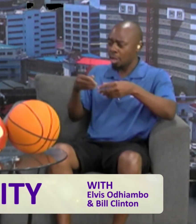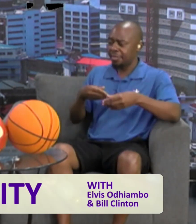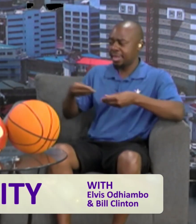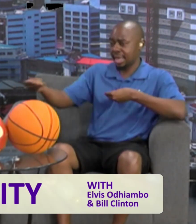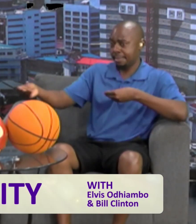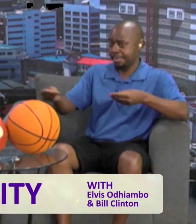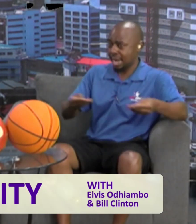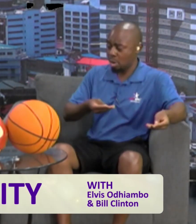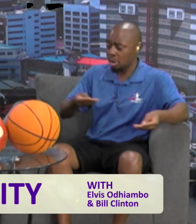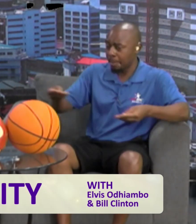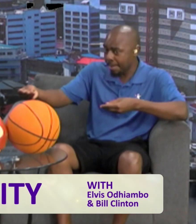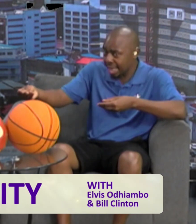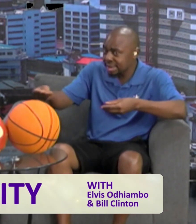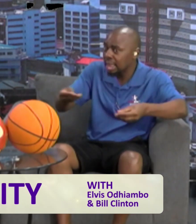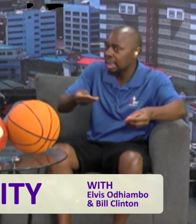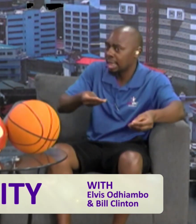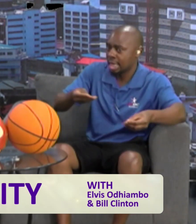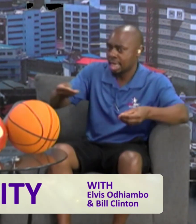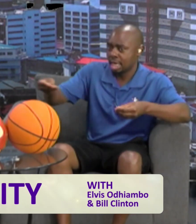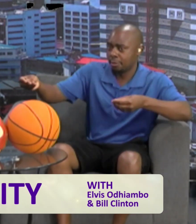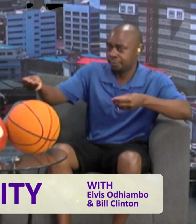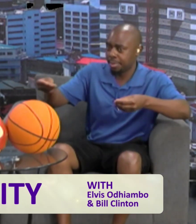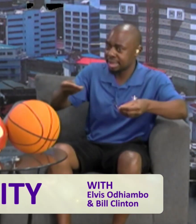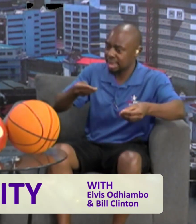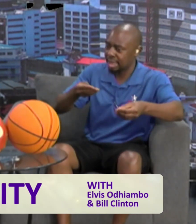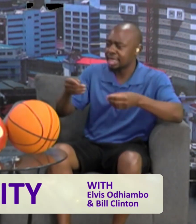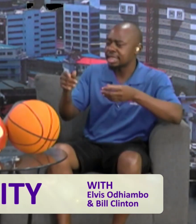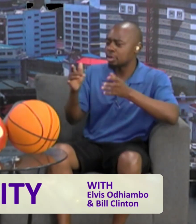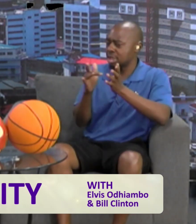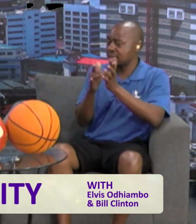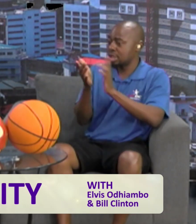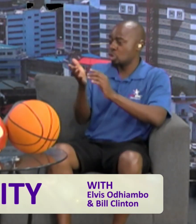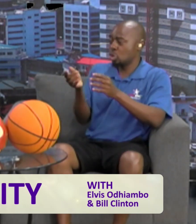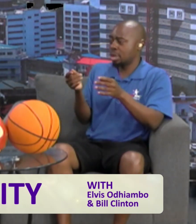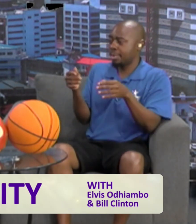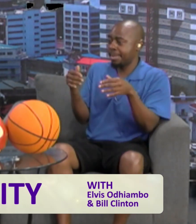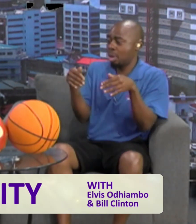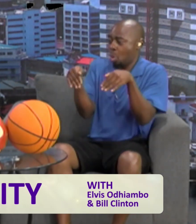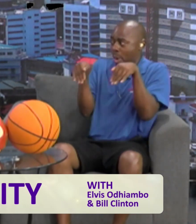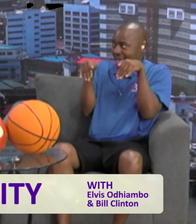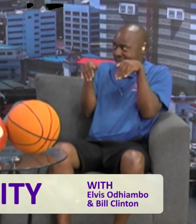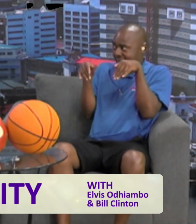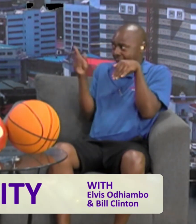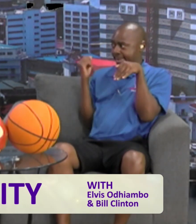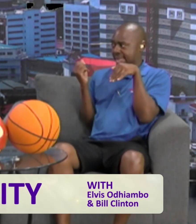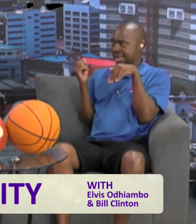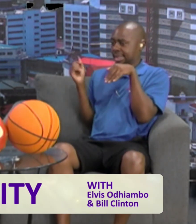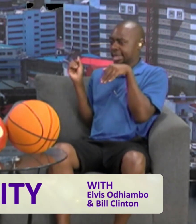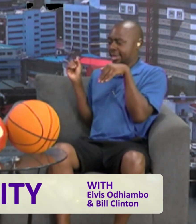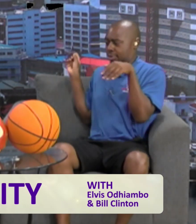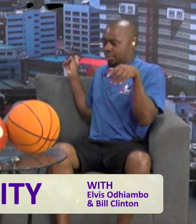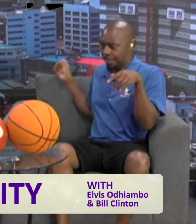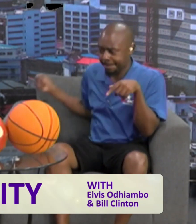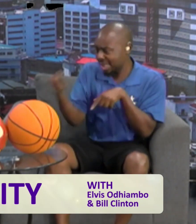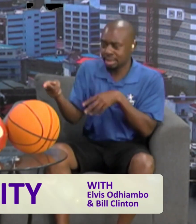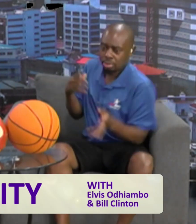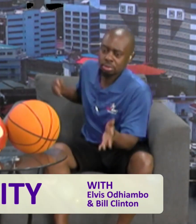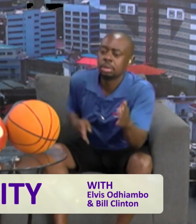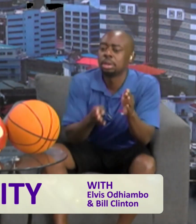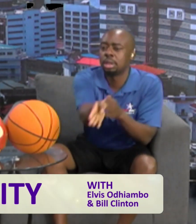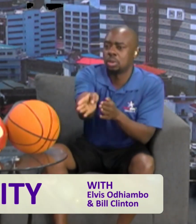games, previous games, their game plan and their way of passing was very coordinated. Jesus